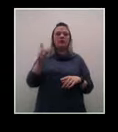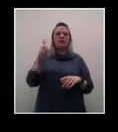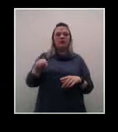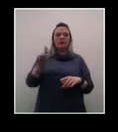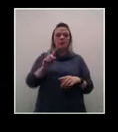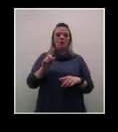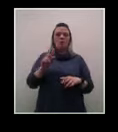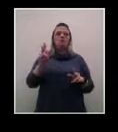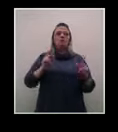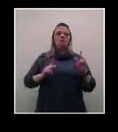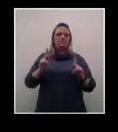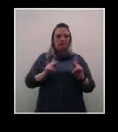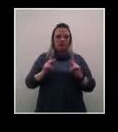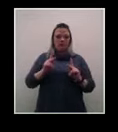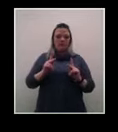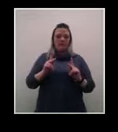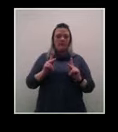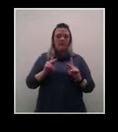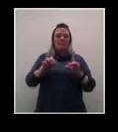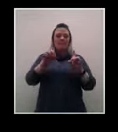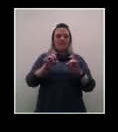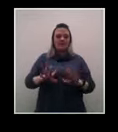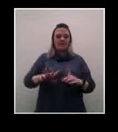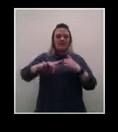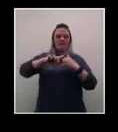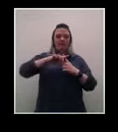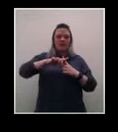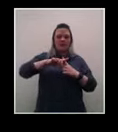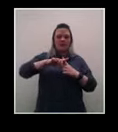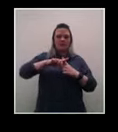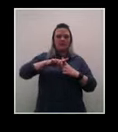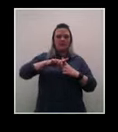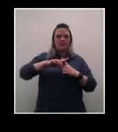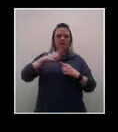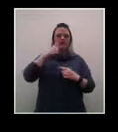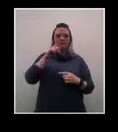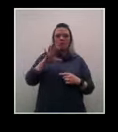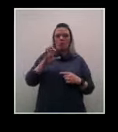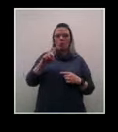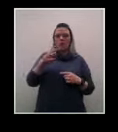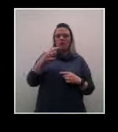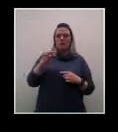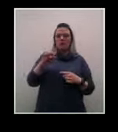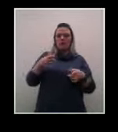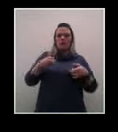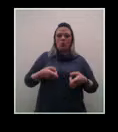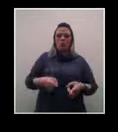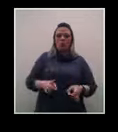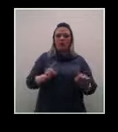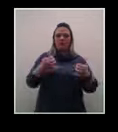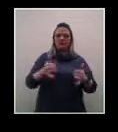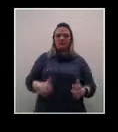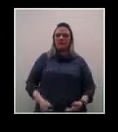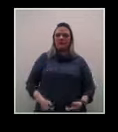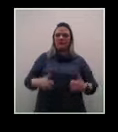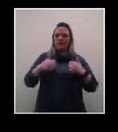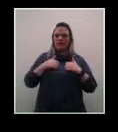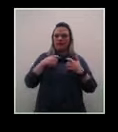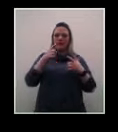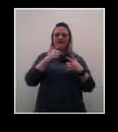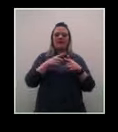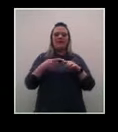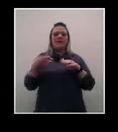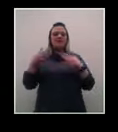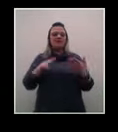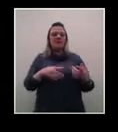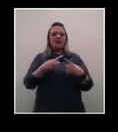individuals who tested positive for COVID-19 while they were alive, and they died as a result of